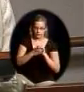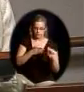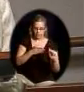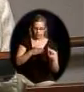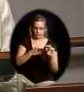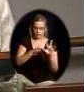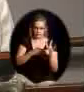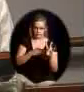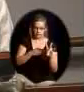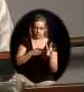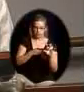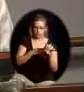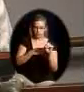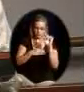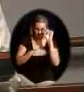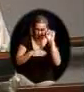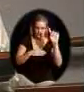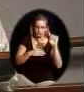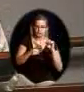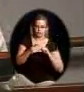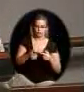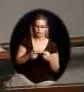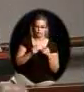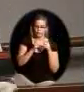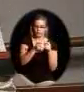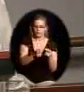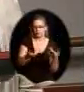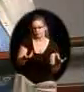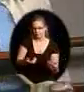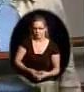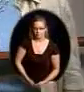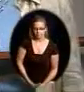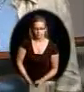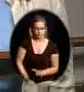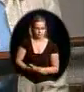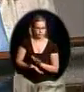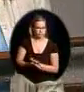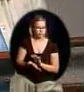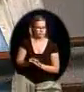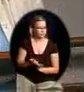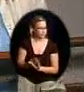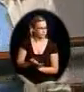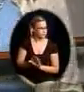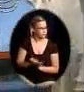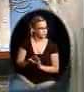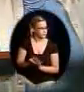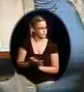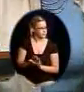$77,140.70 to present.